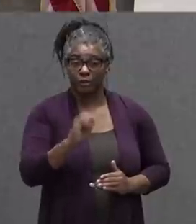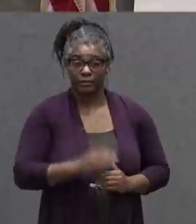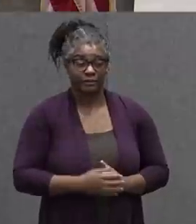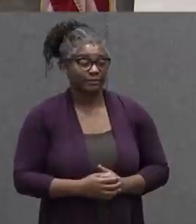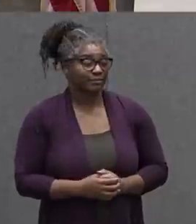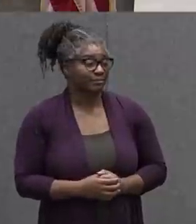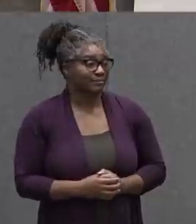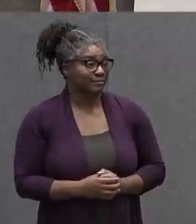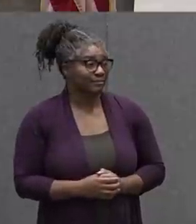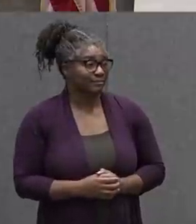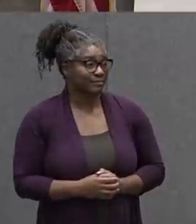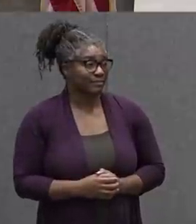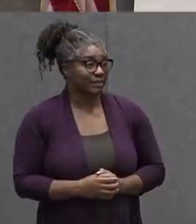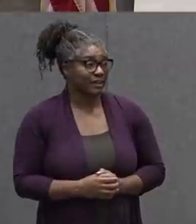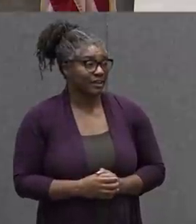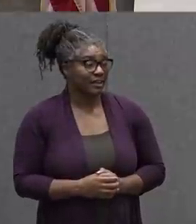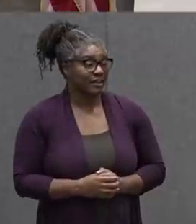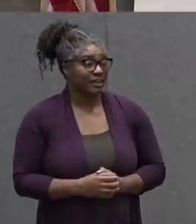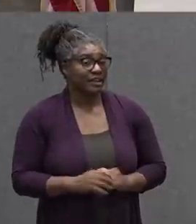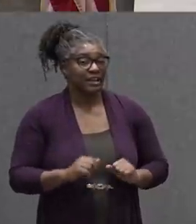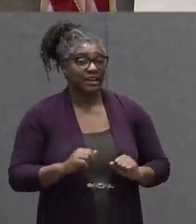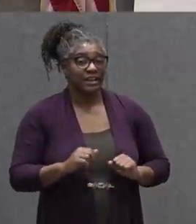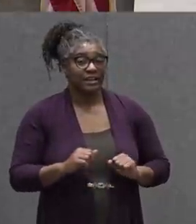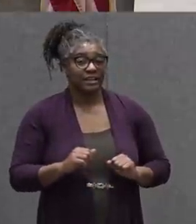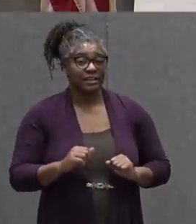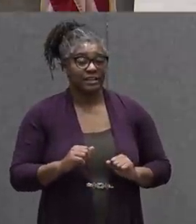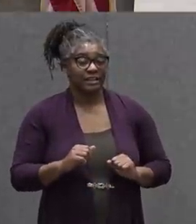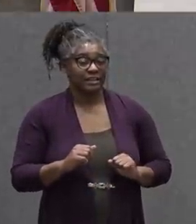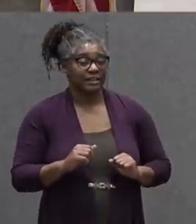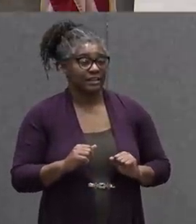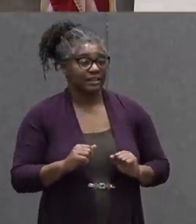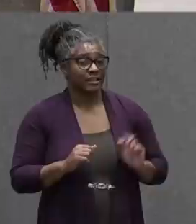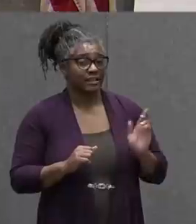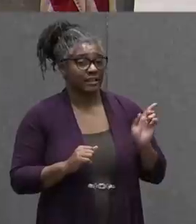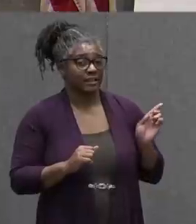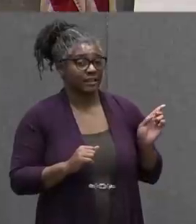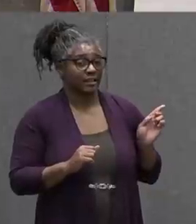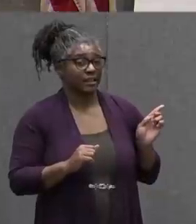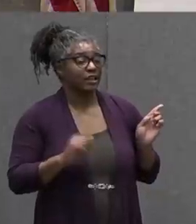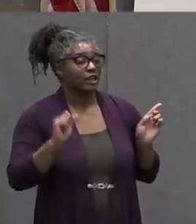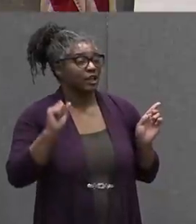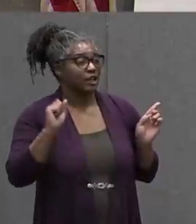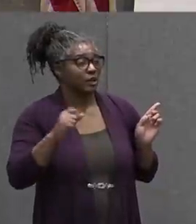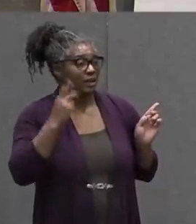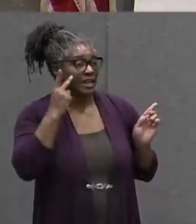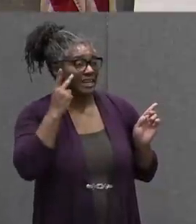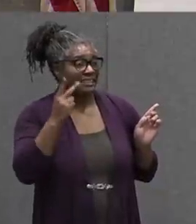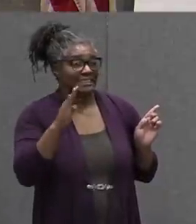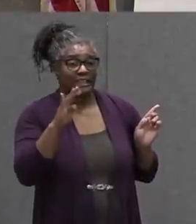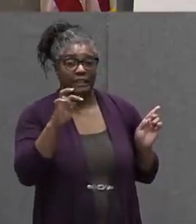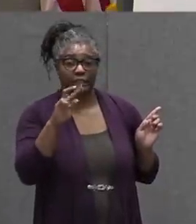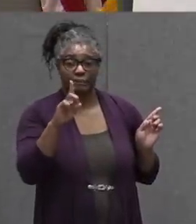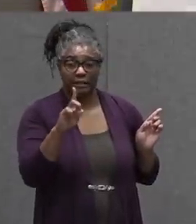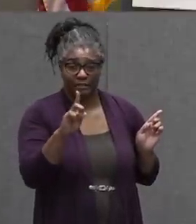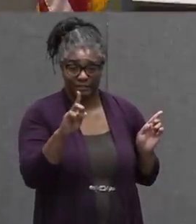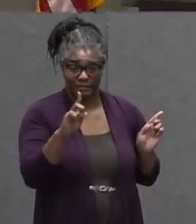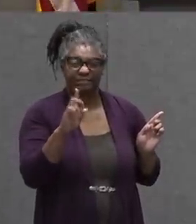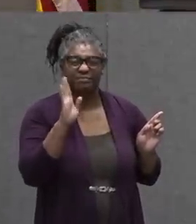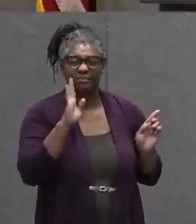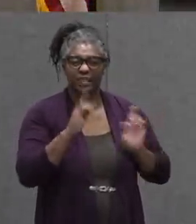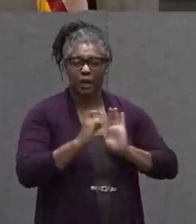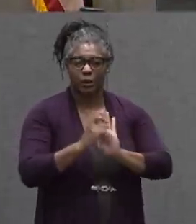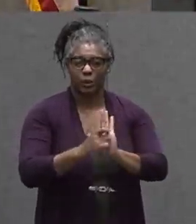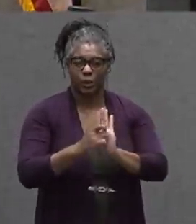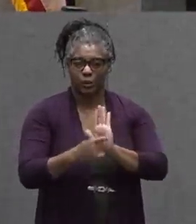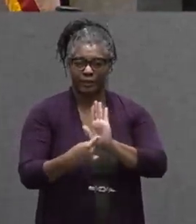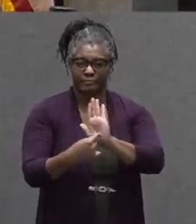But you can see I wrote some blends behind me, and don't worry, I'll show you them on up close as well. But for this game, we're